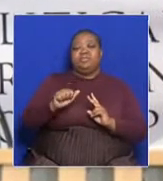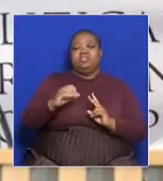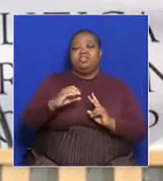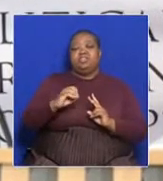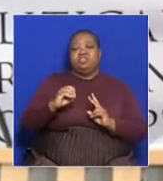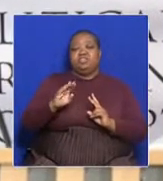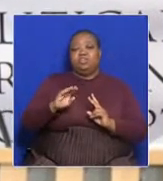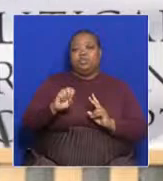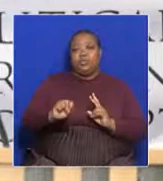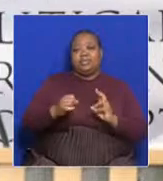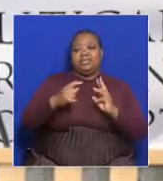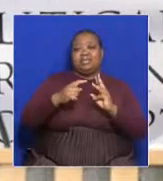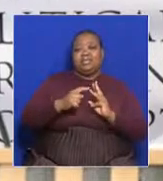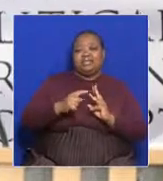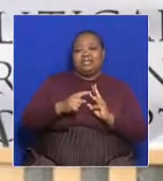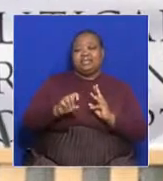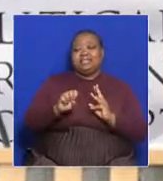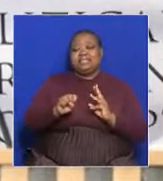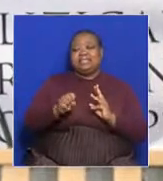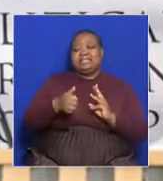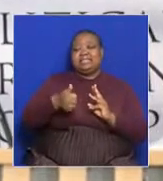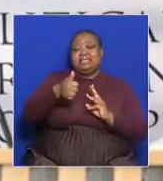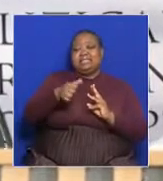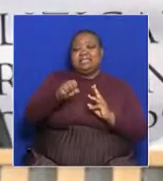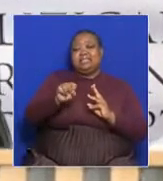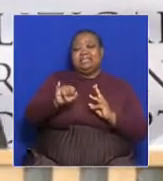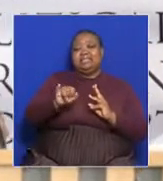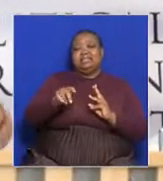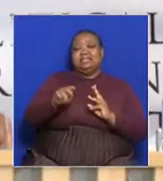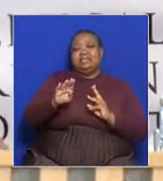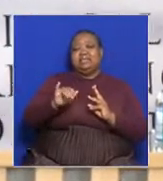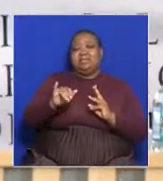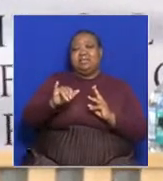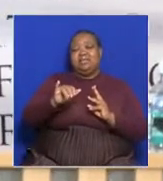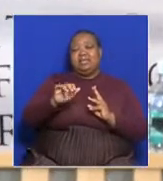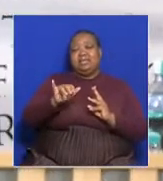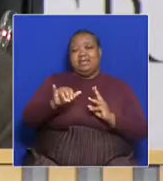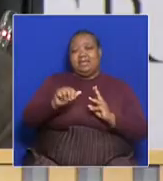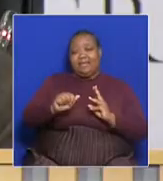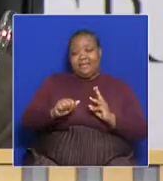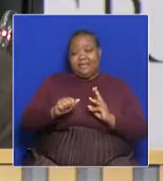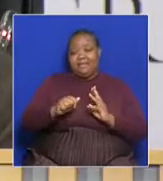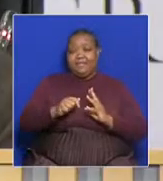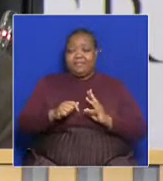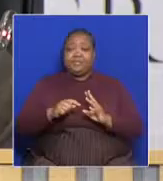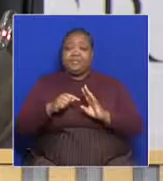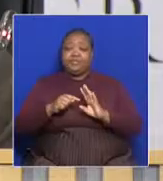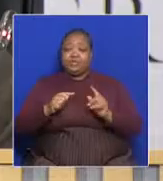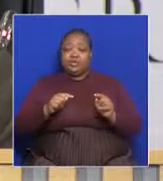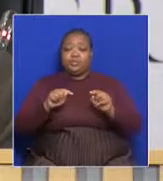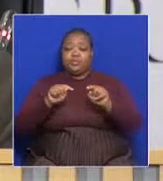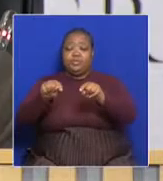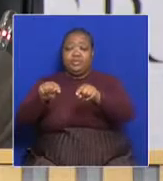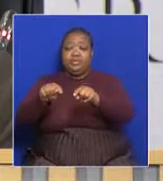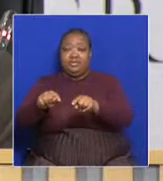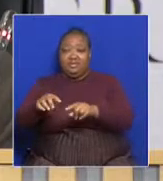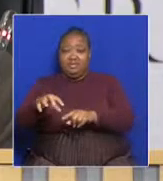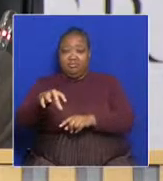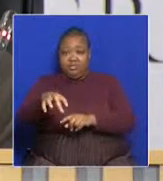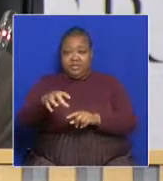together with the crime intelligence member, proceeded to Isipingo to look for the alleged container. Yes. So are you suggesting